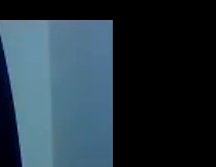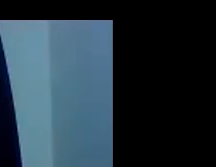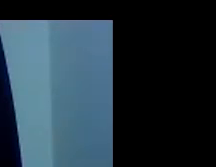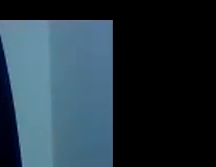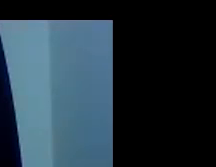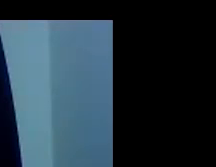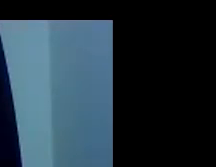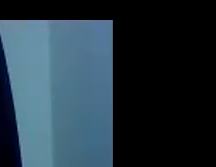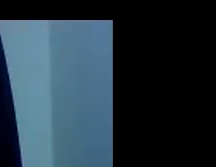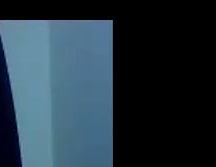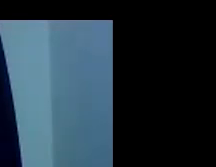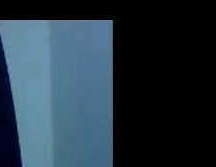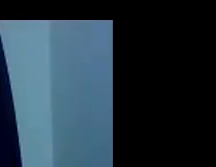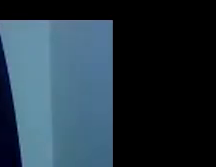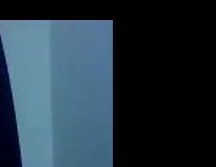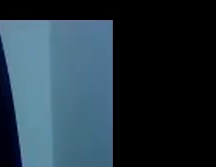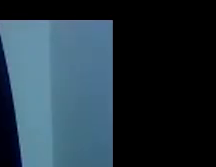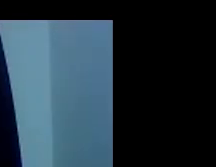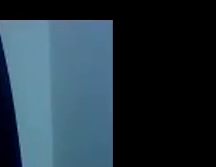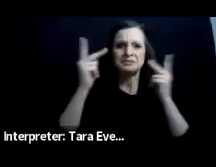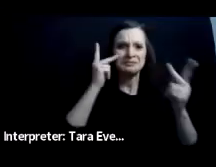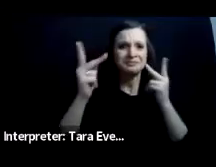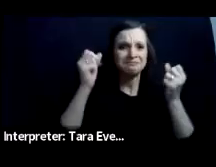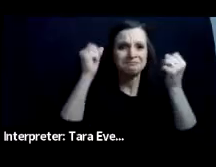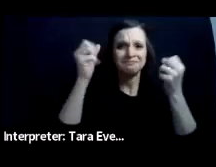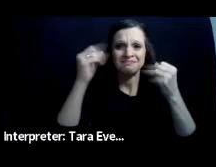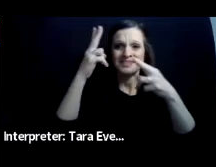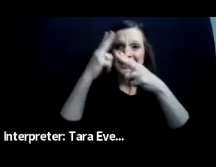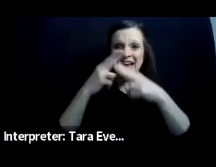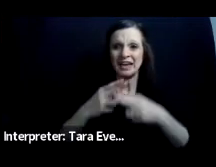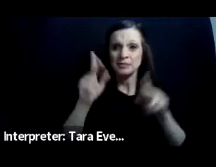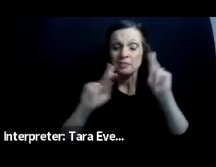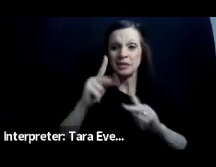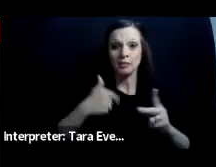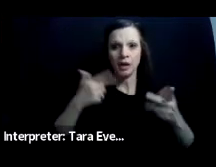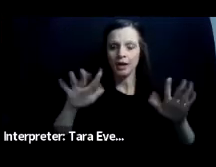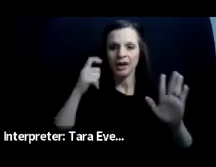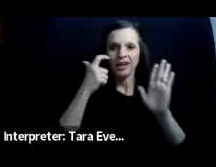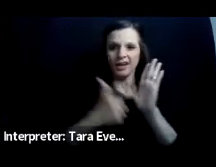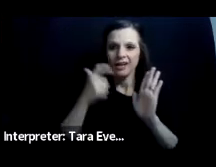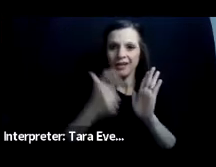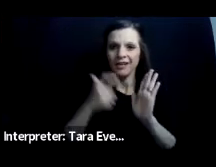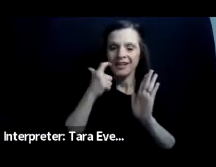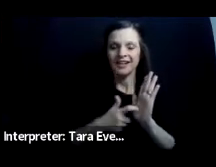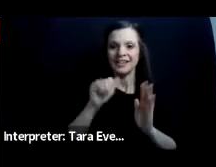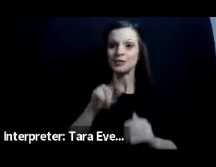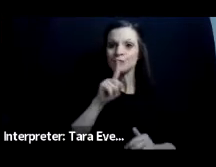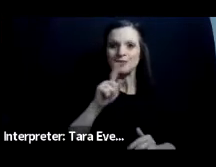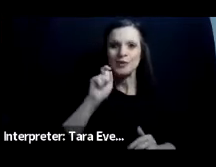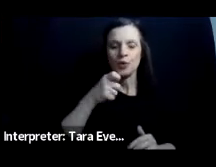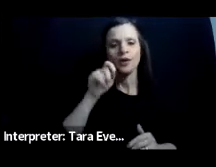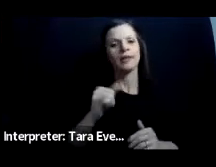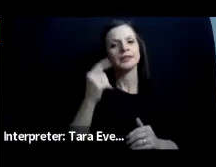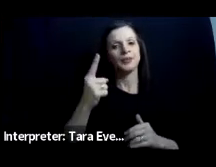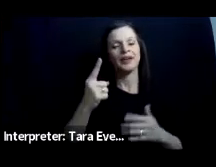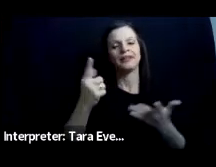it is wonderful seeing so many names of people I recognize. That is really, really cool. That's one of the sad